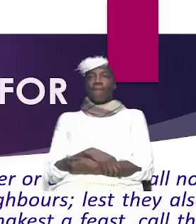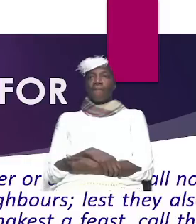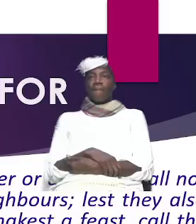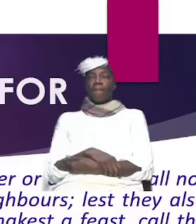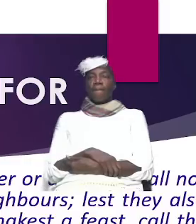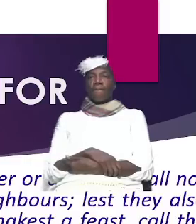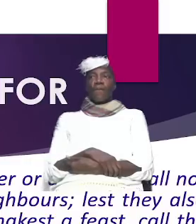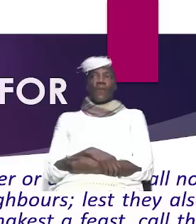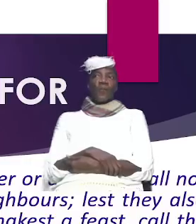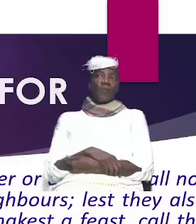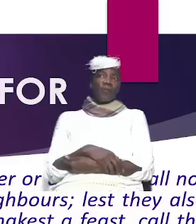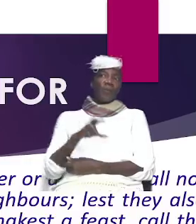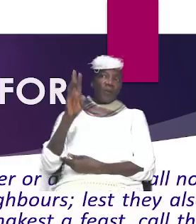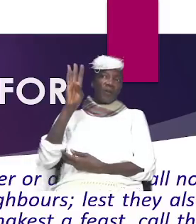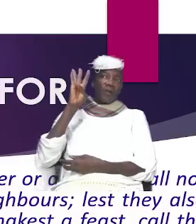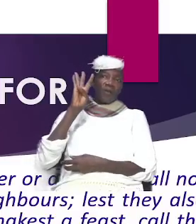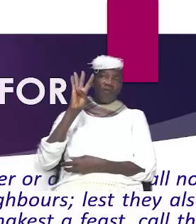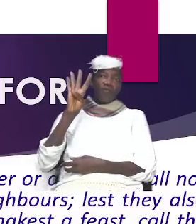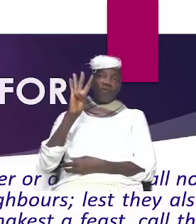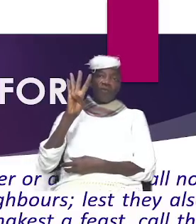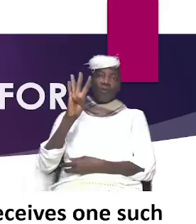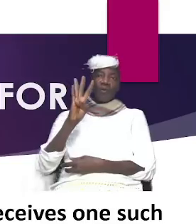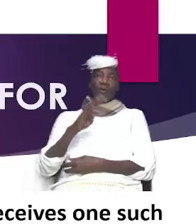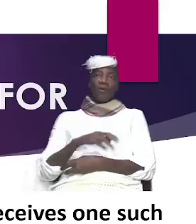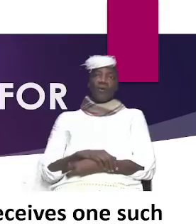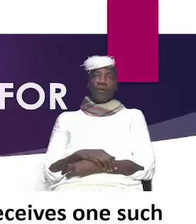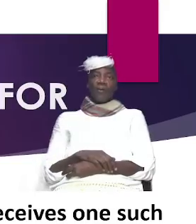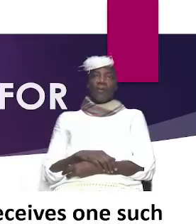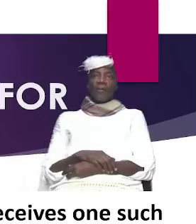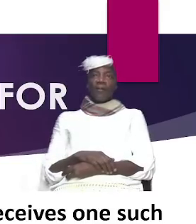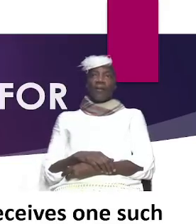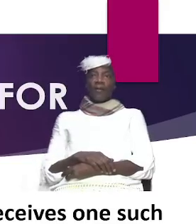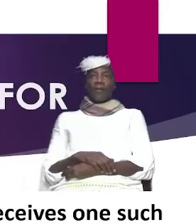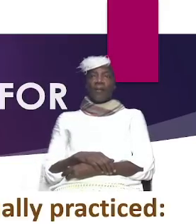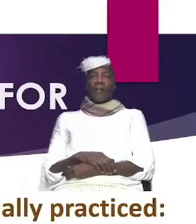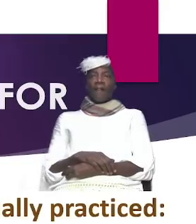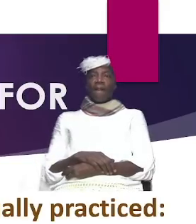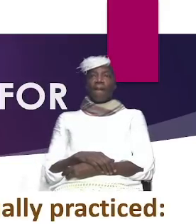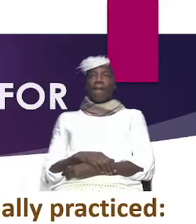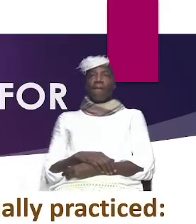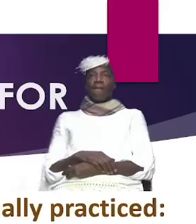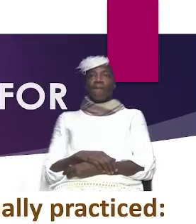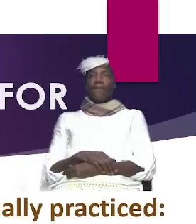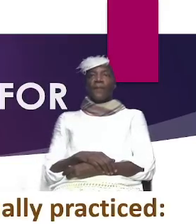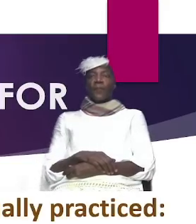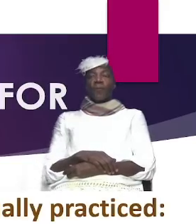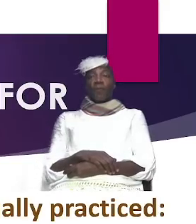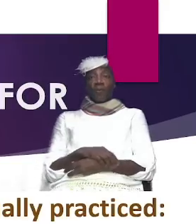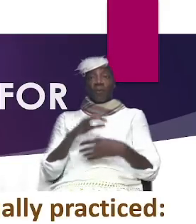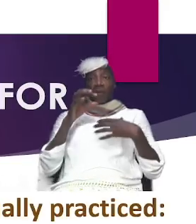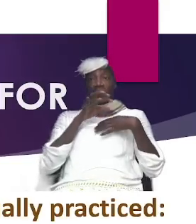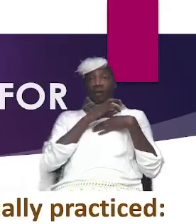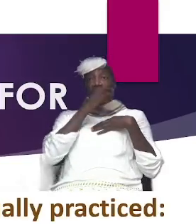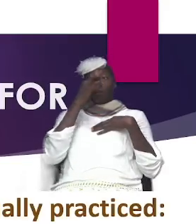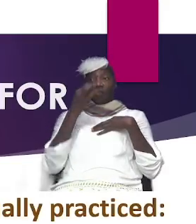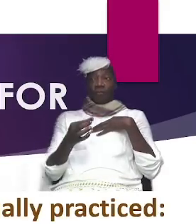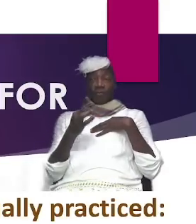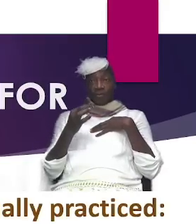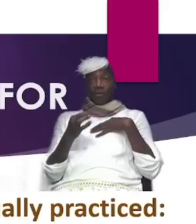to be looking at our spiritual discipline. Yes,